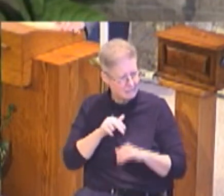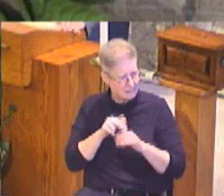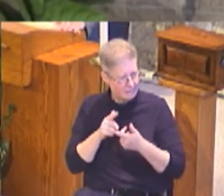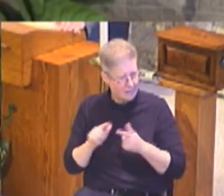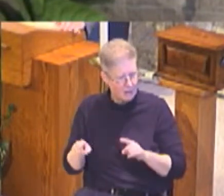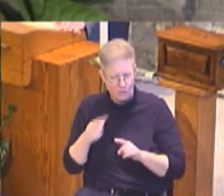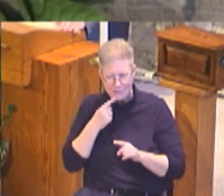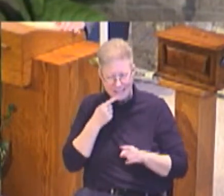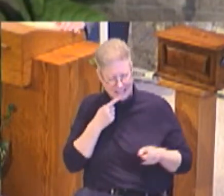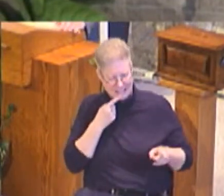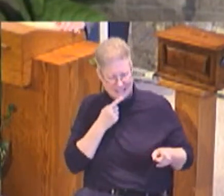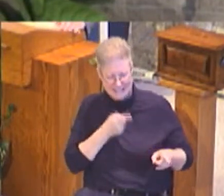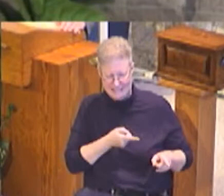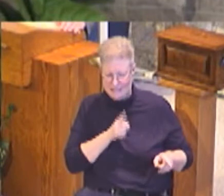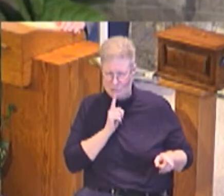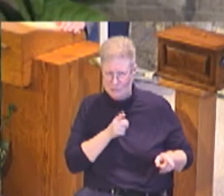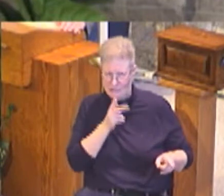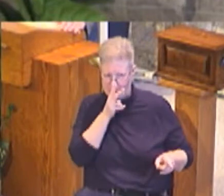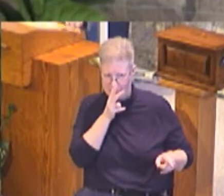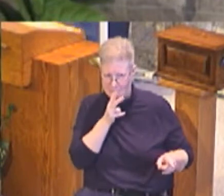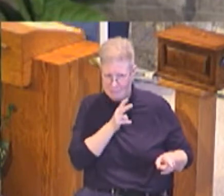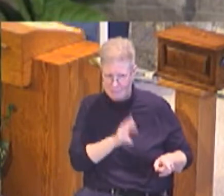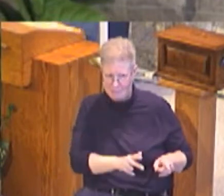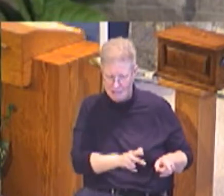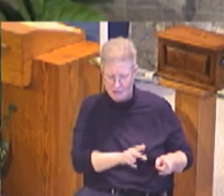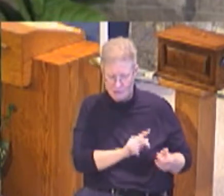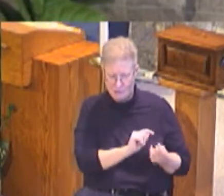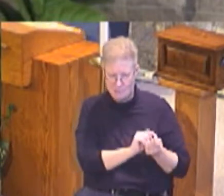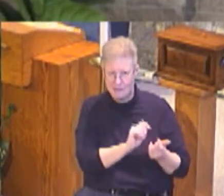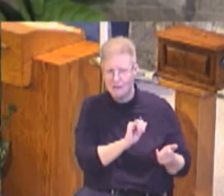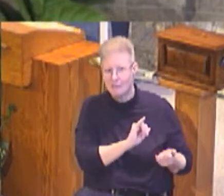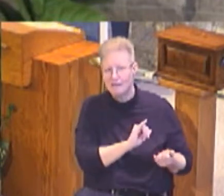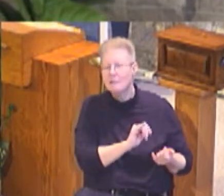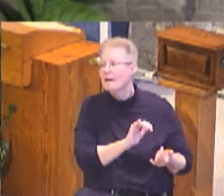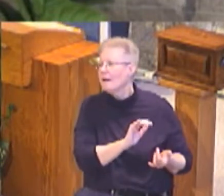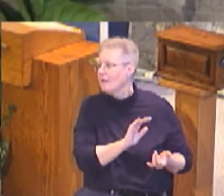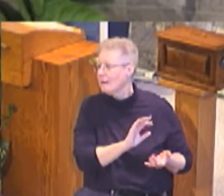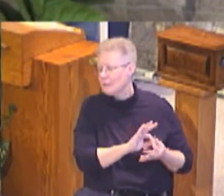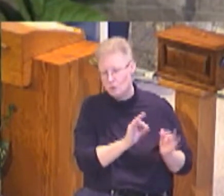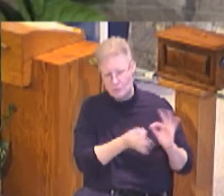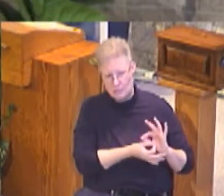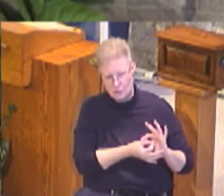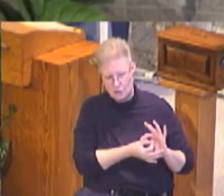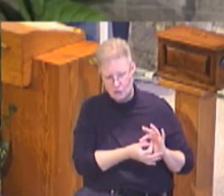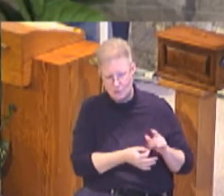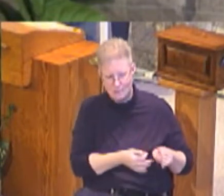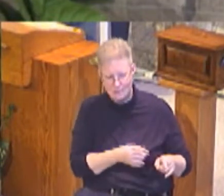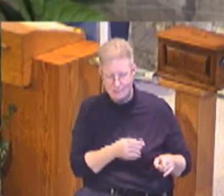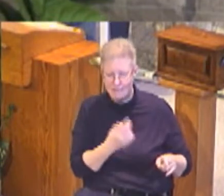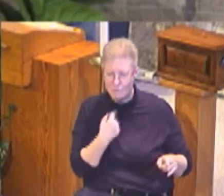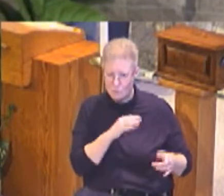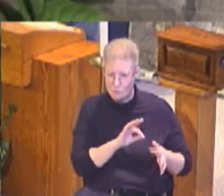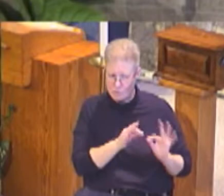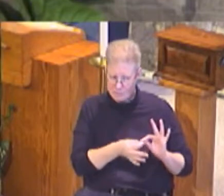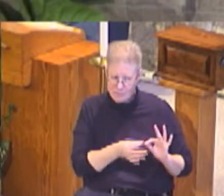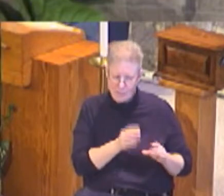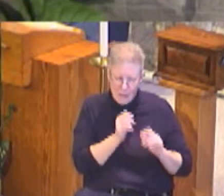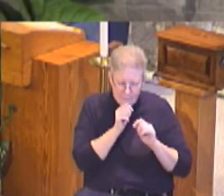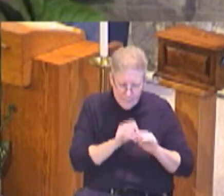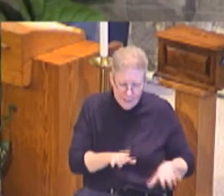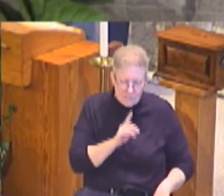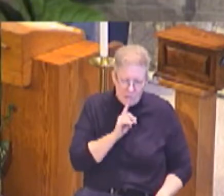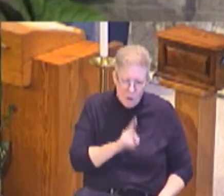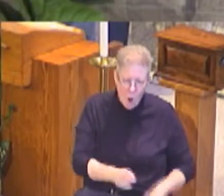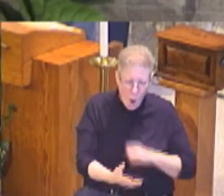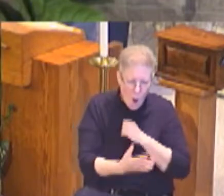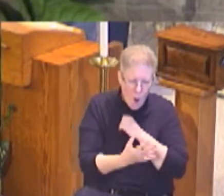poor translation. That word that we translate as blessed are the poor in spirit, the word